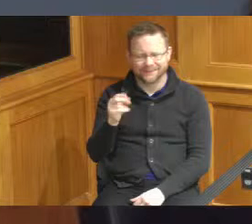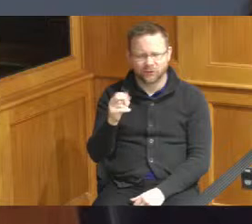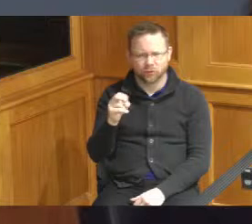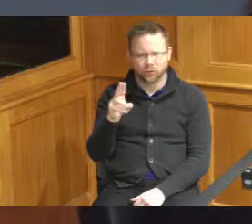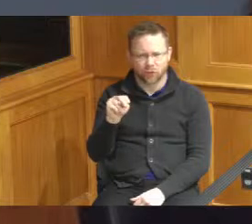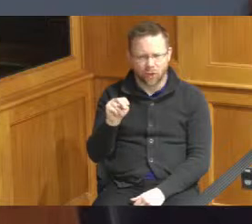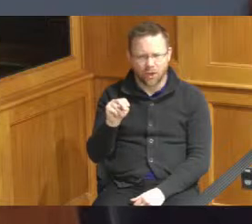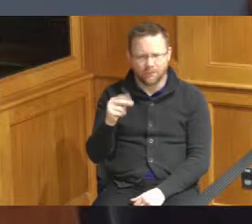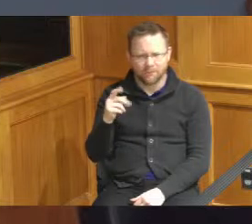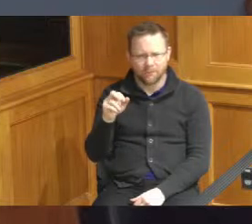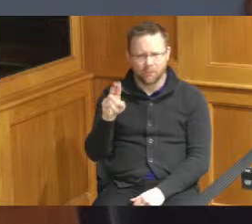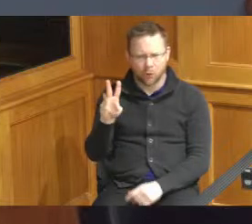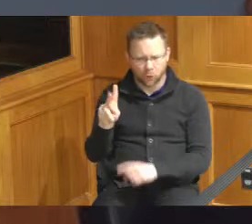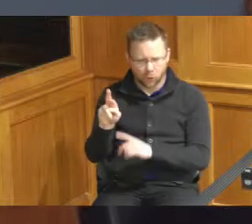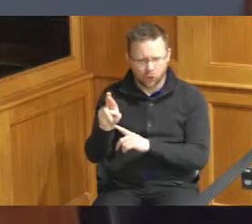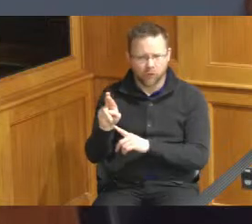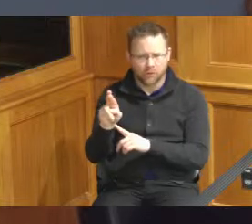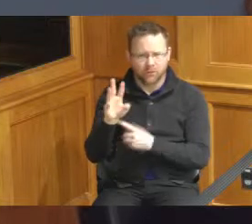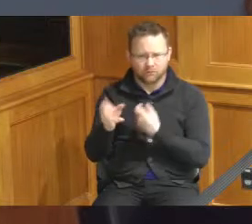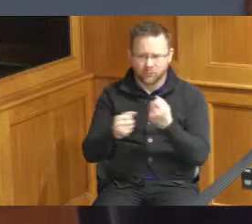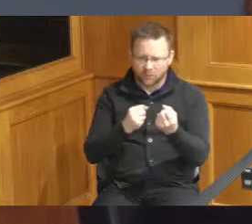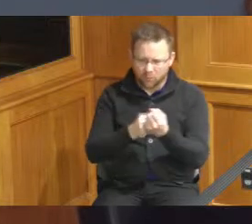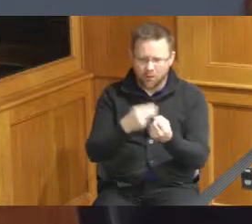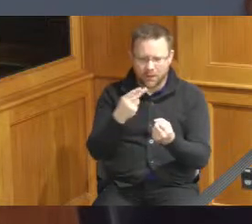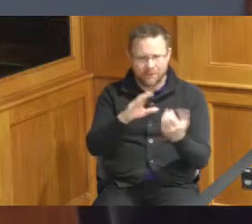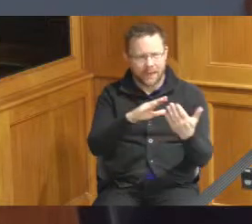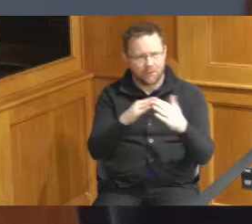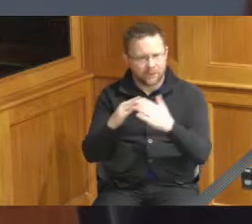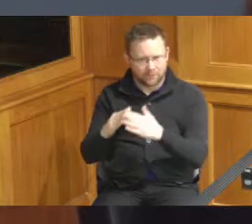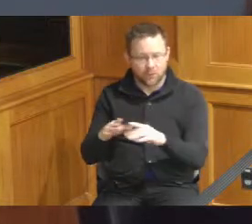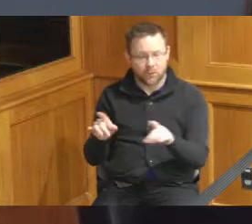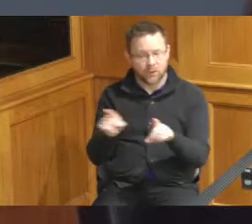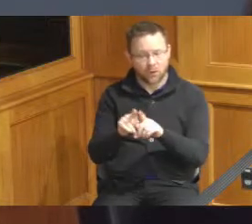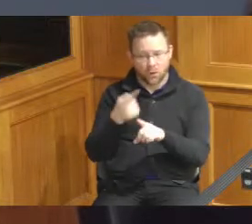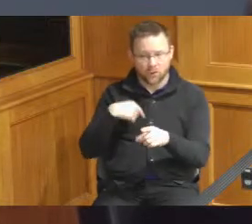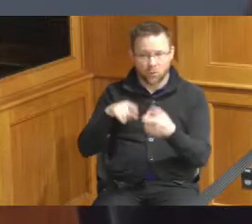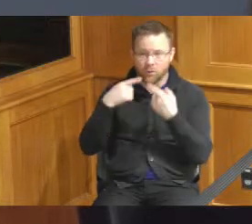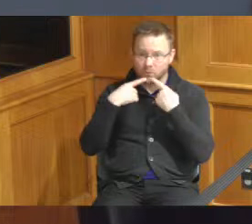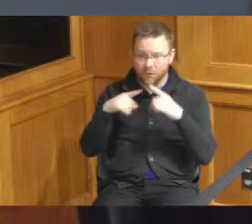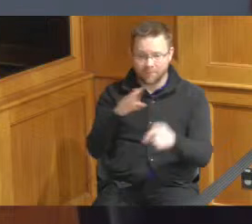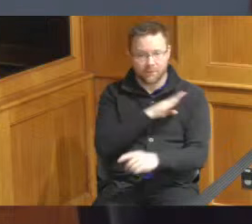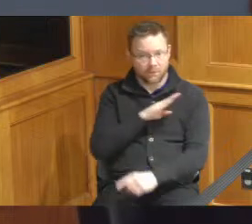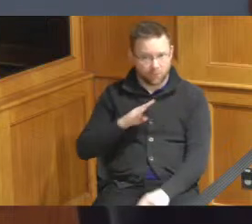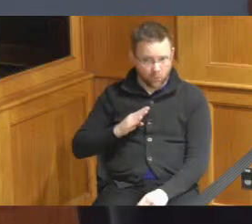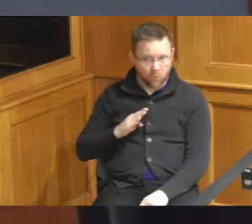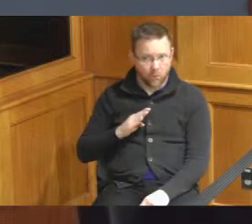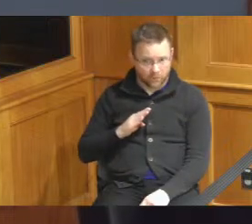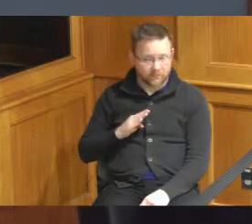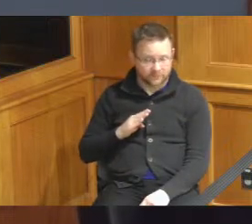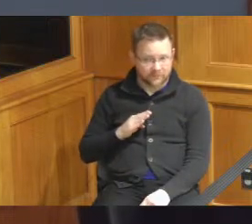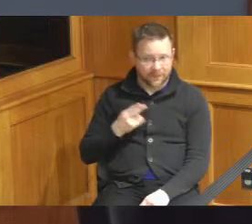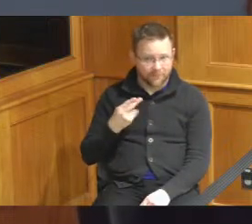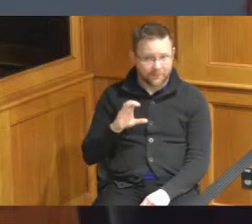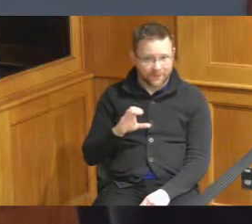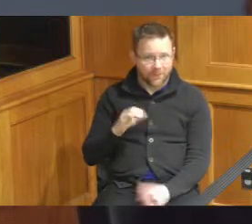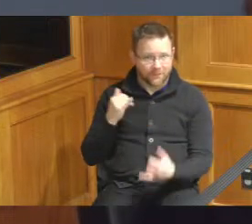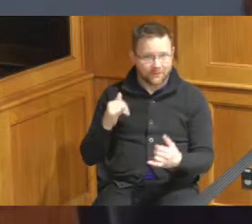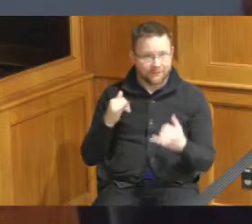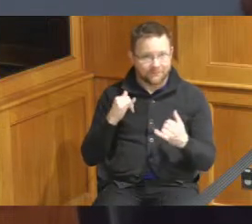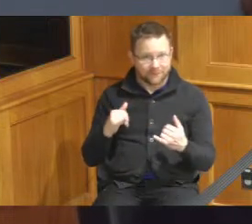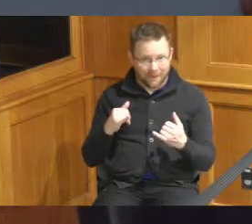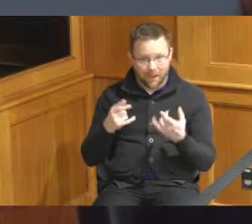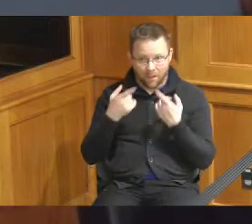Parker to the residents of Hamilton County. And be it further proclaimed that the Board of County Commissioners of Hamilton County does